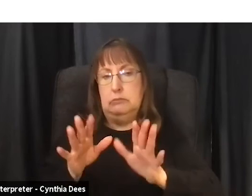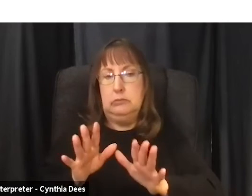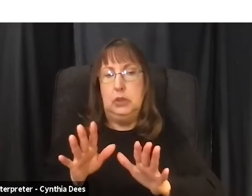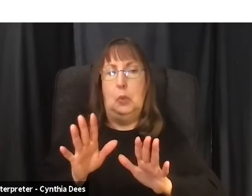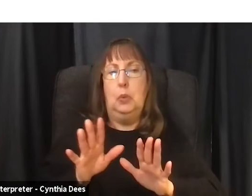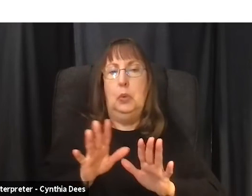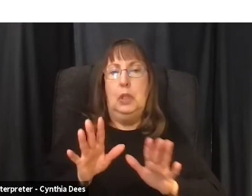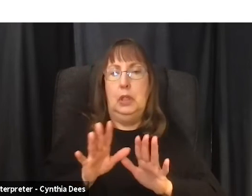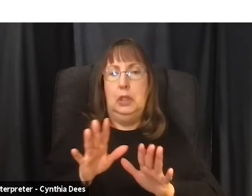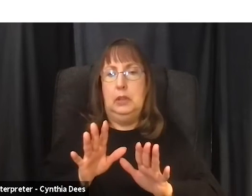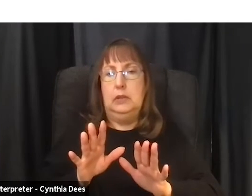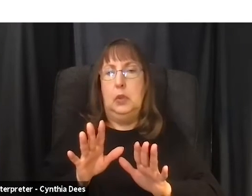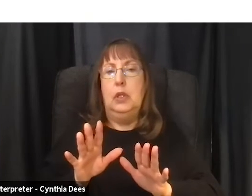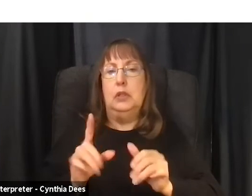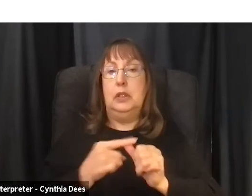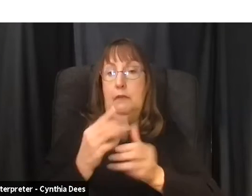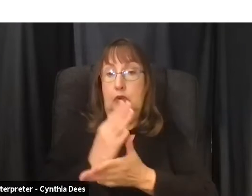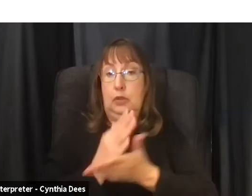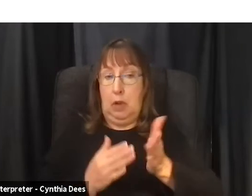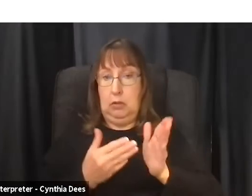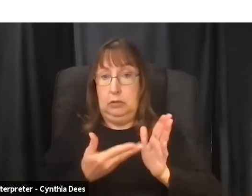So here's the first part.